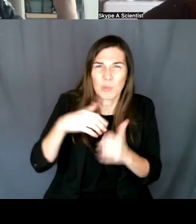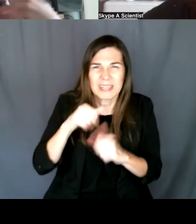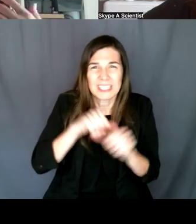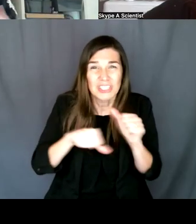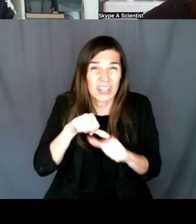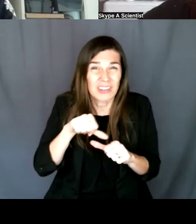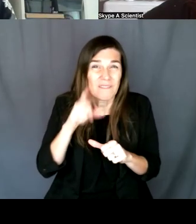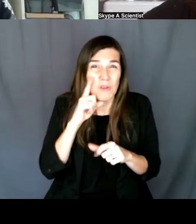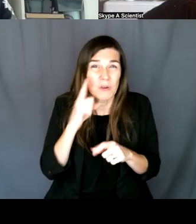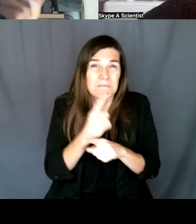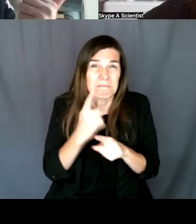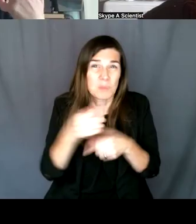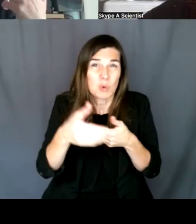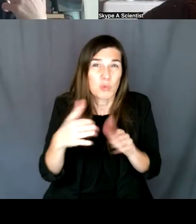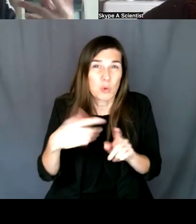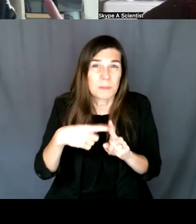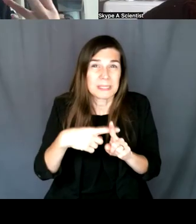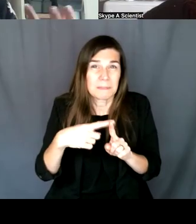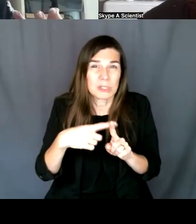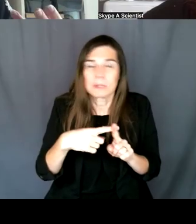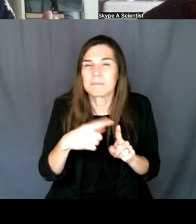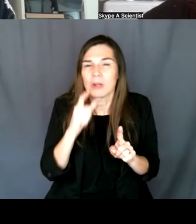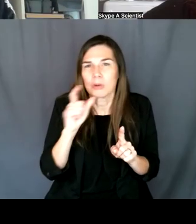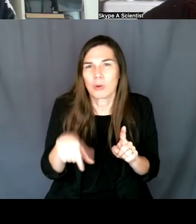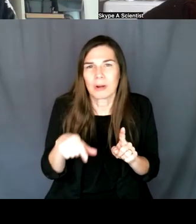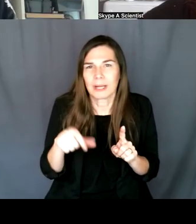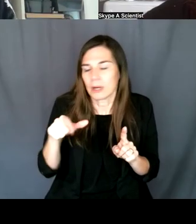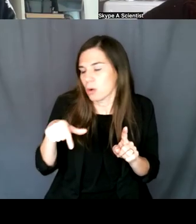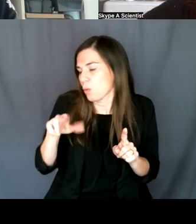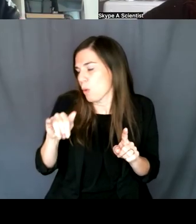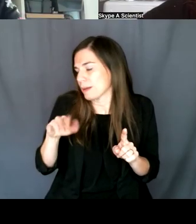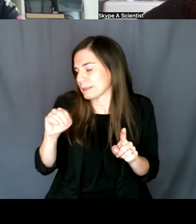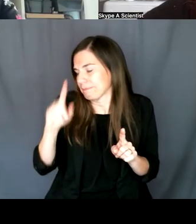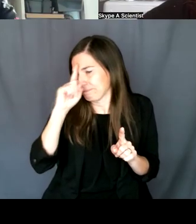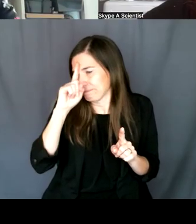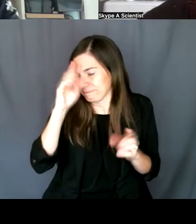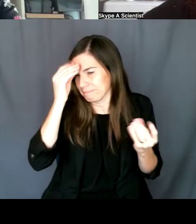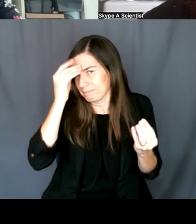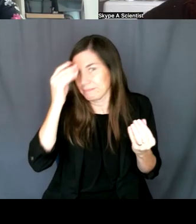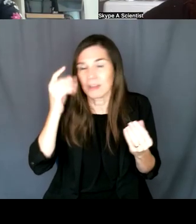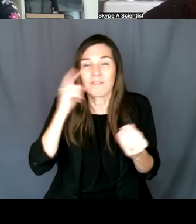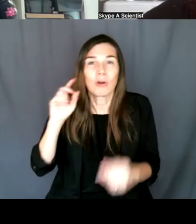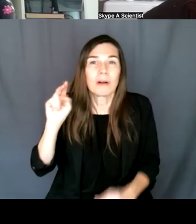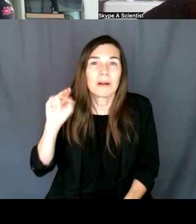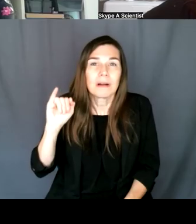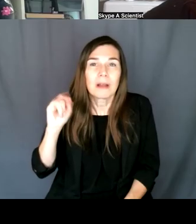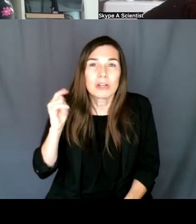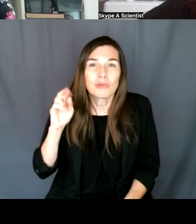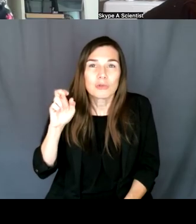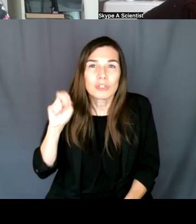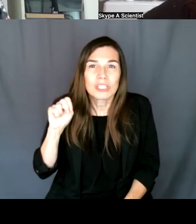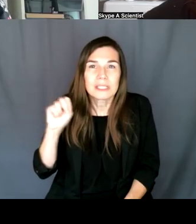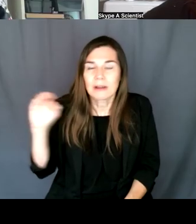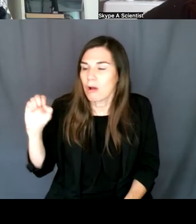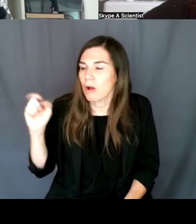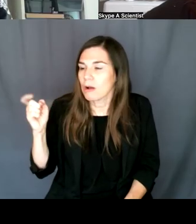temperature air, you don't necessarily need a quantum mindset for the way that the nitrogen and the oxygen atoms in the air interact